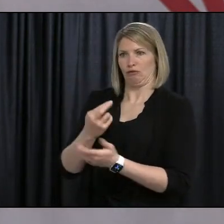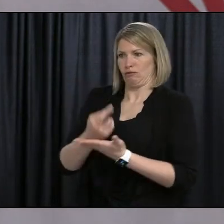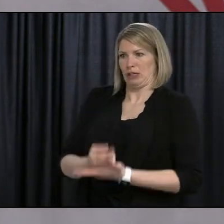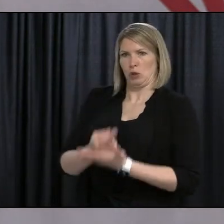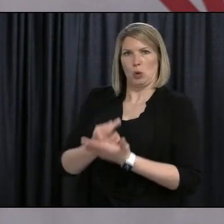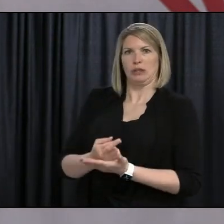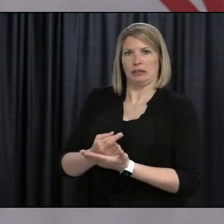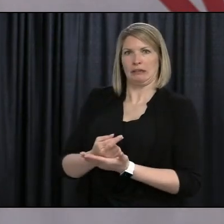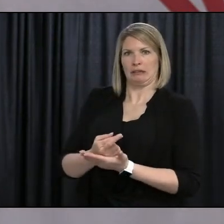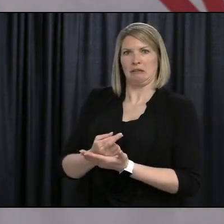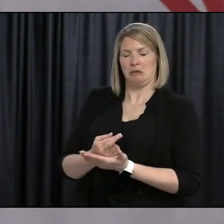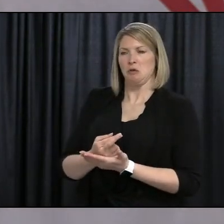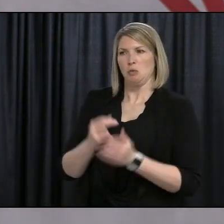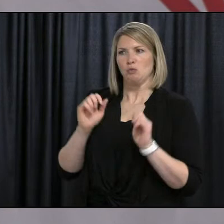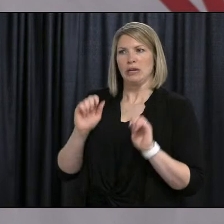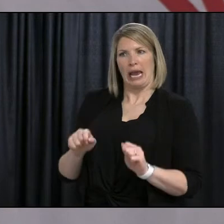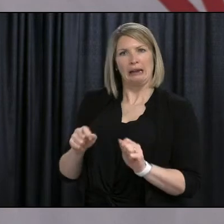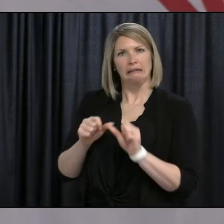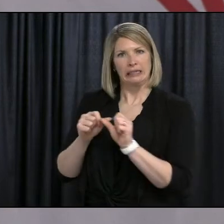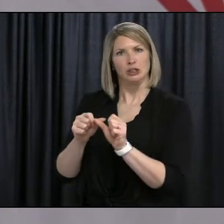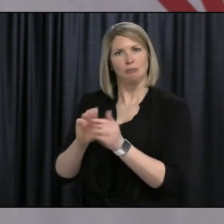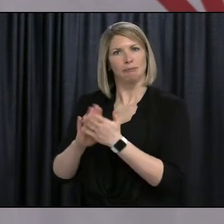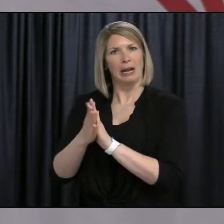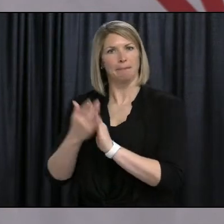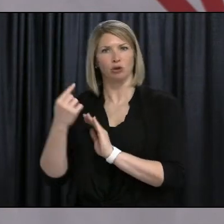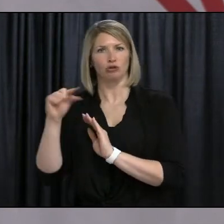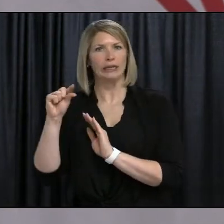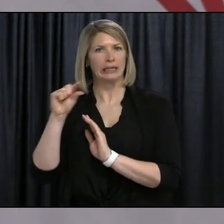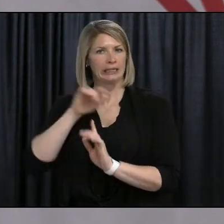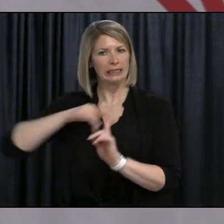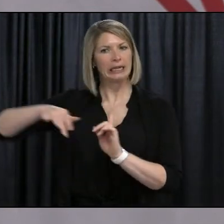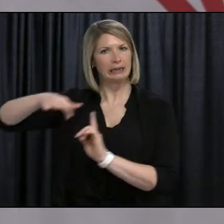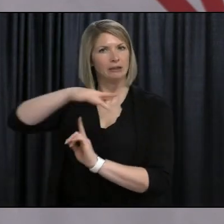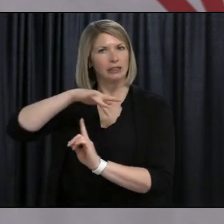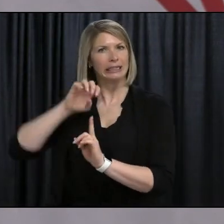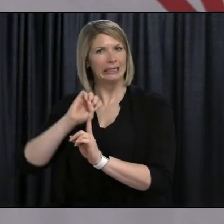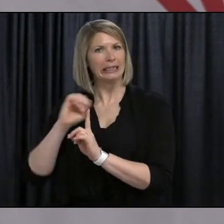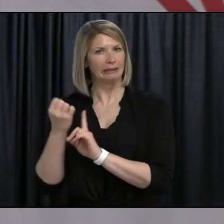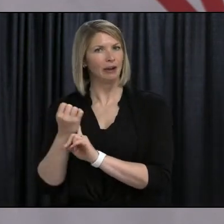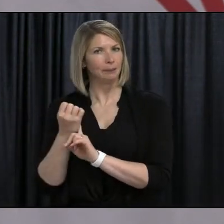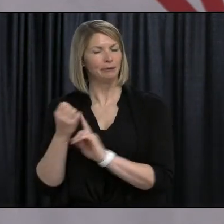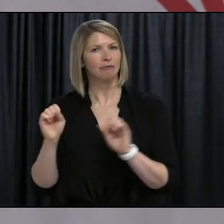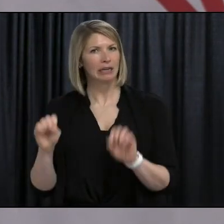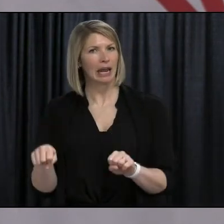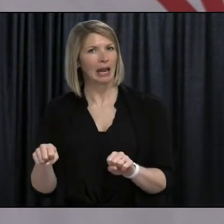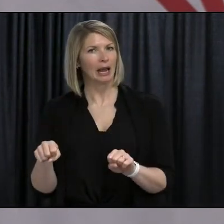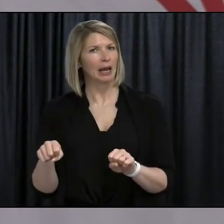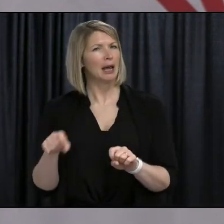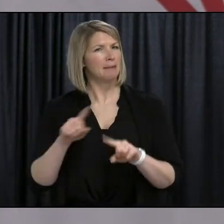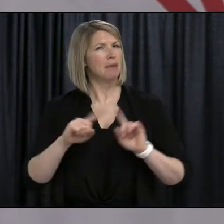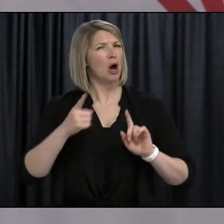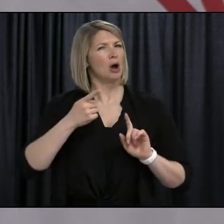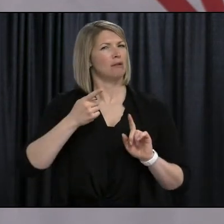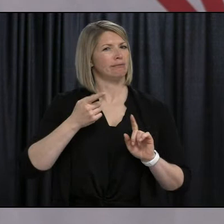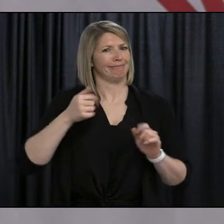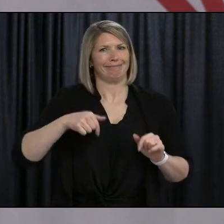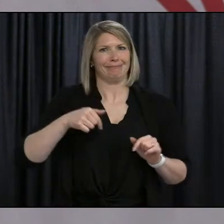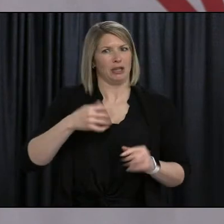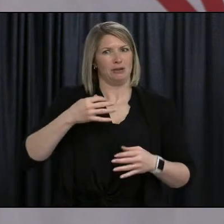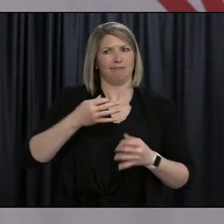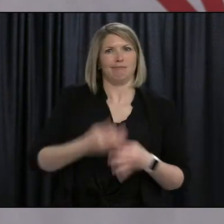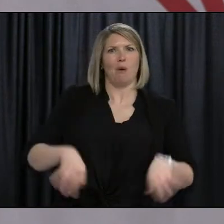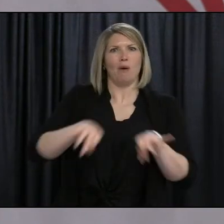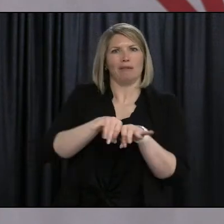and transition overnight. And I think it's incredibly important as a province that we recognize the value of this incredibly valuable